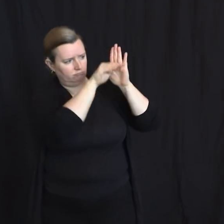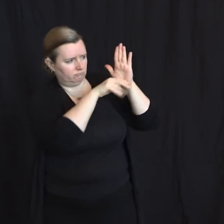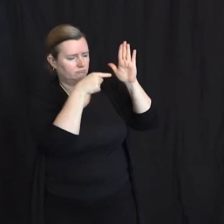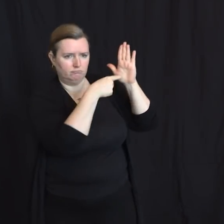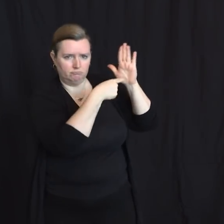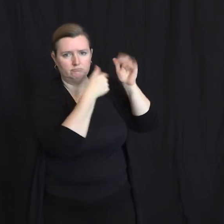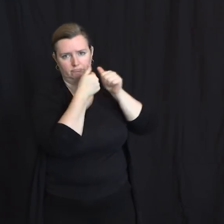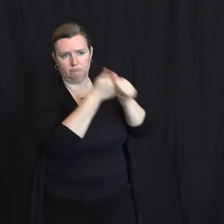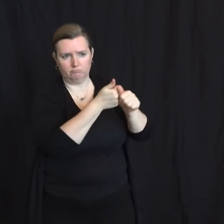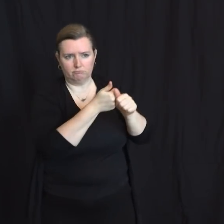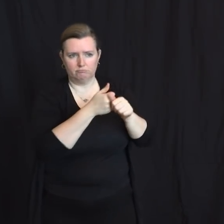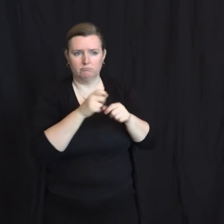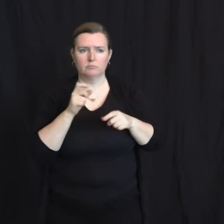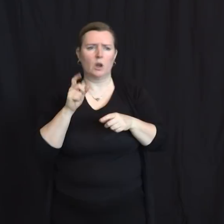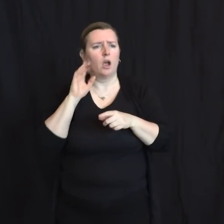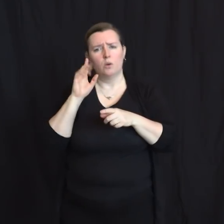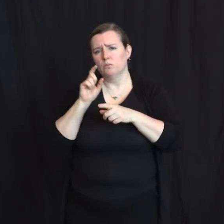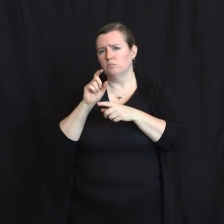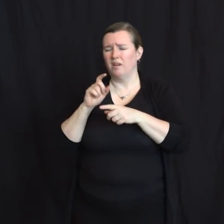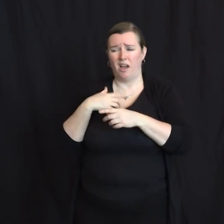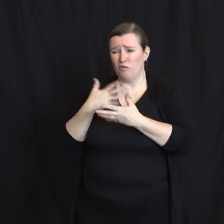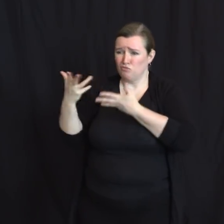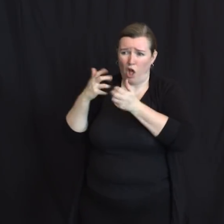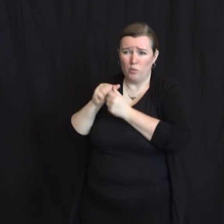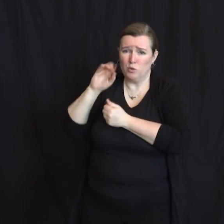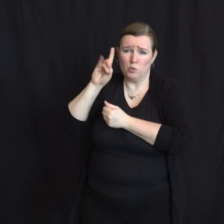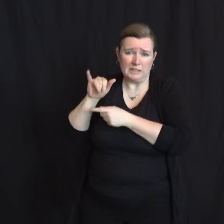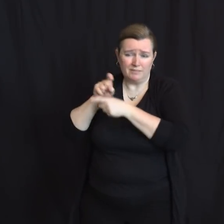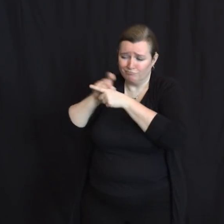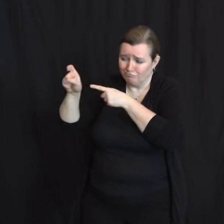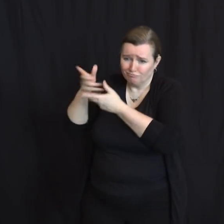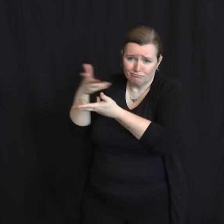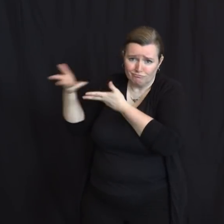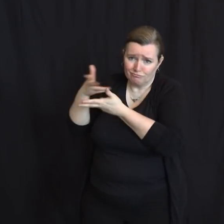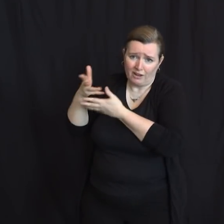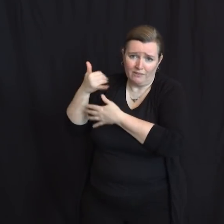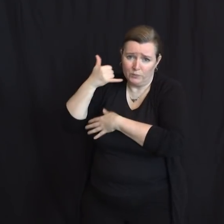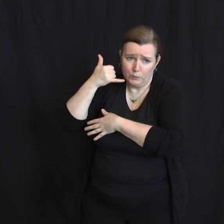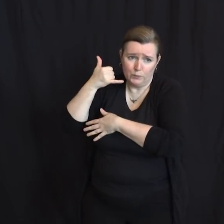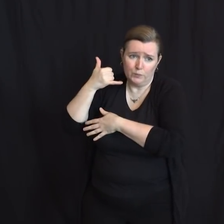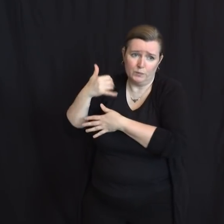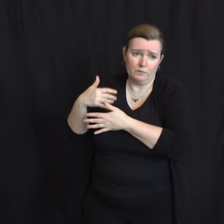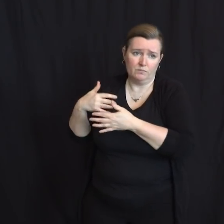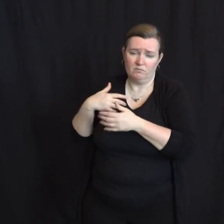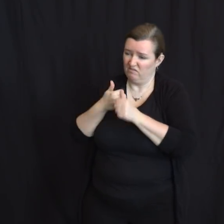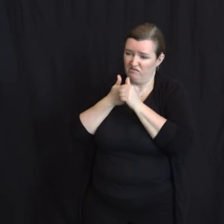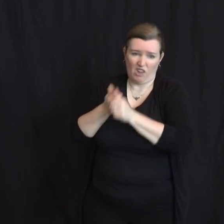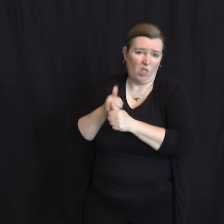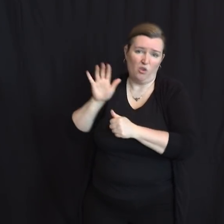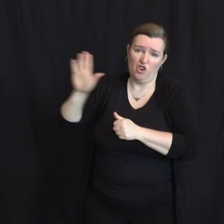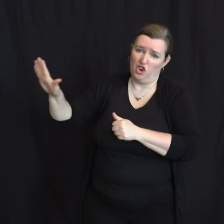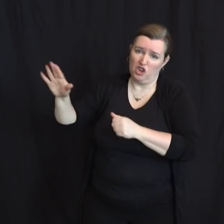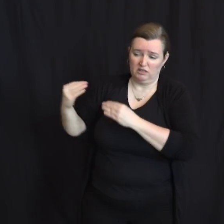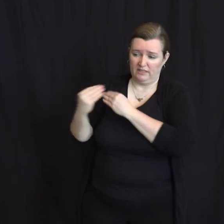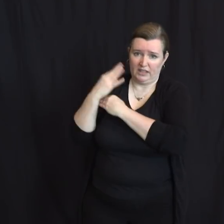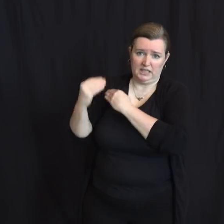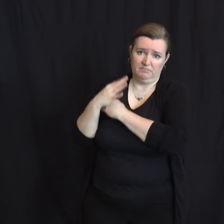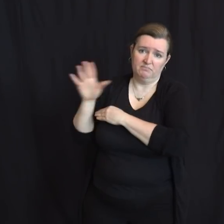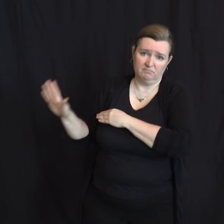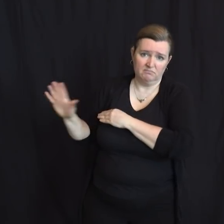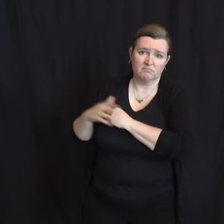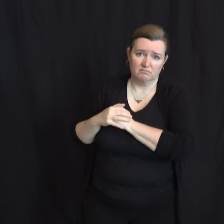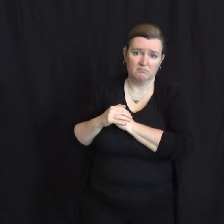of how can we be of help. We're not dictating this. We're looking for direction from the state. I think going forward, what's key is as the